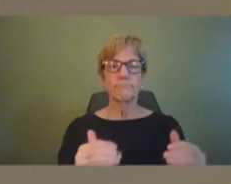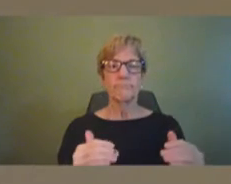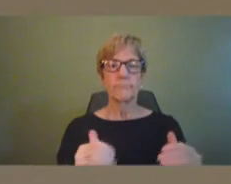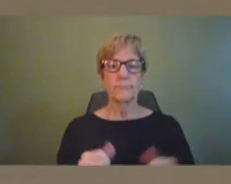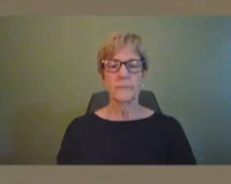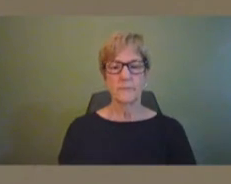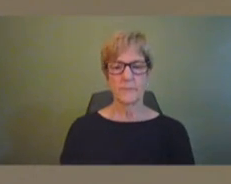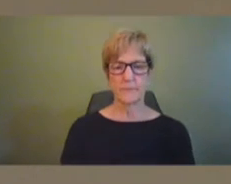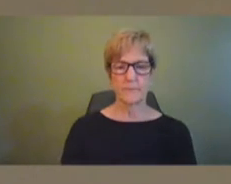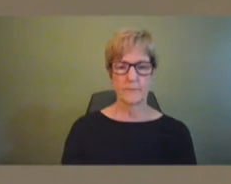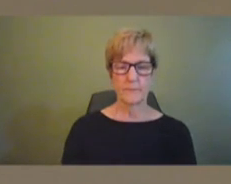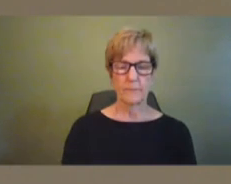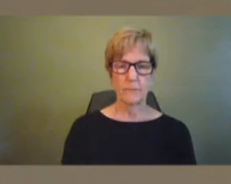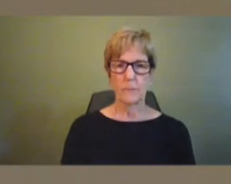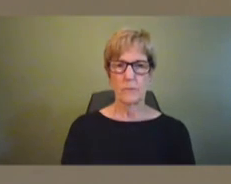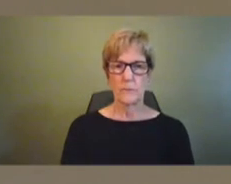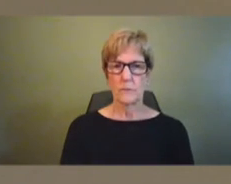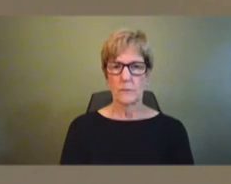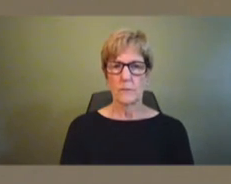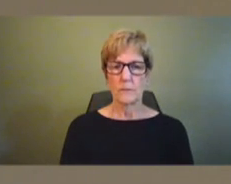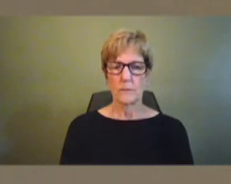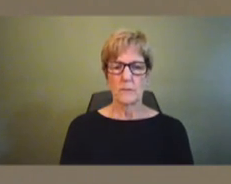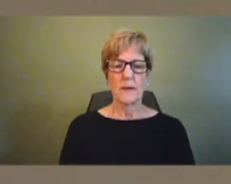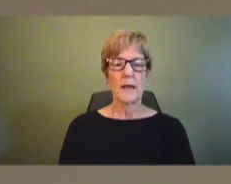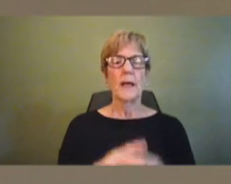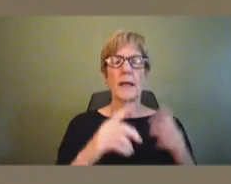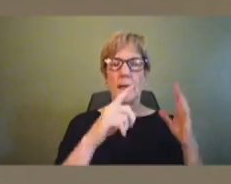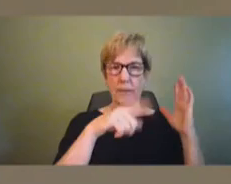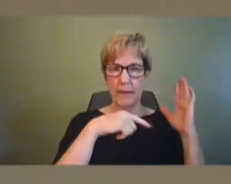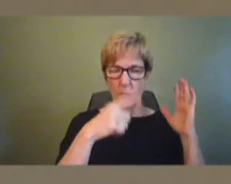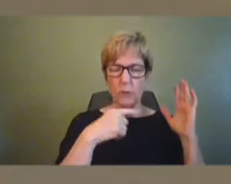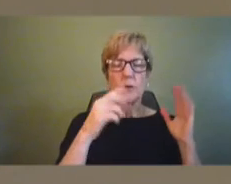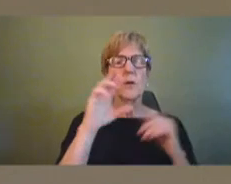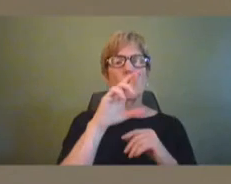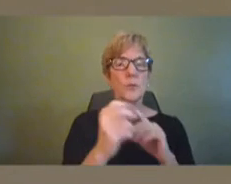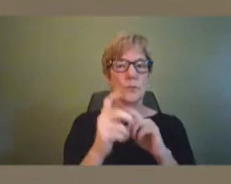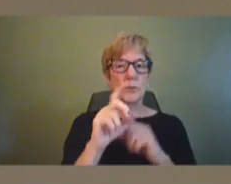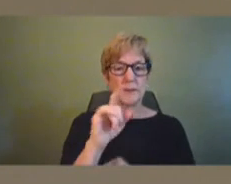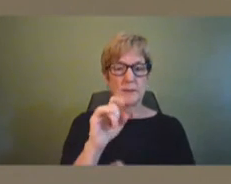and go into our hearings our resoning petition